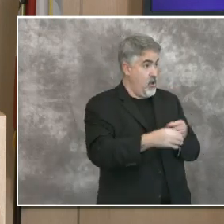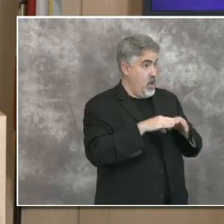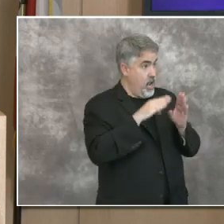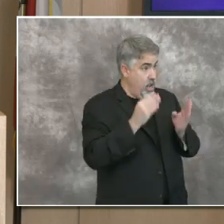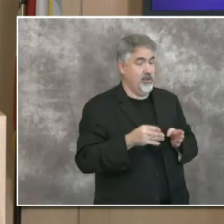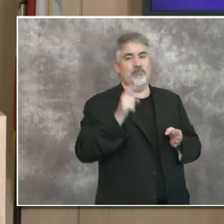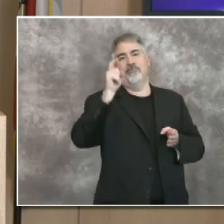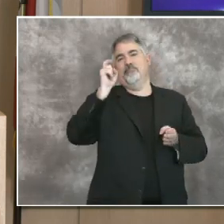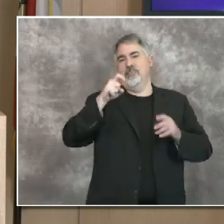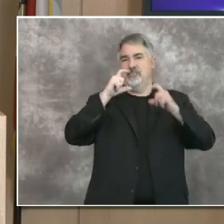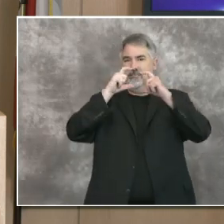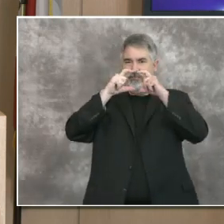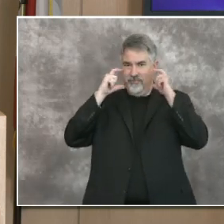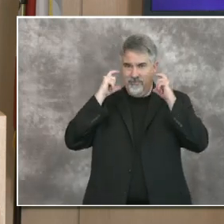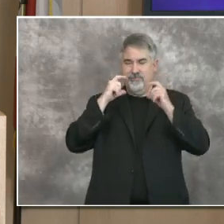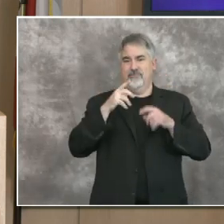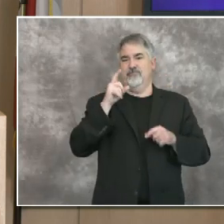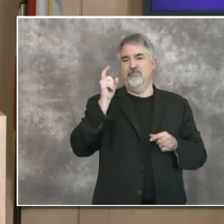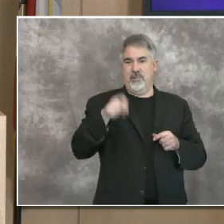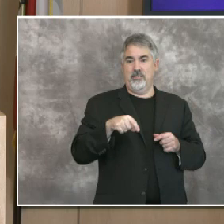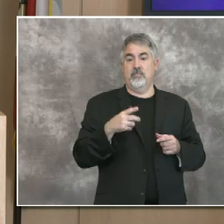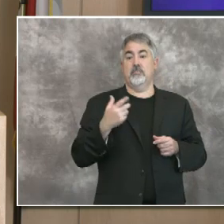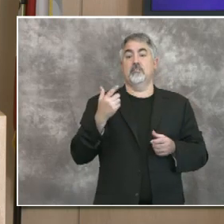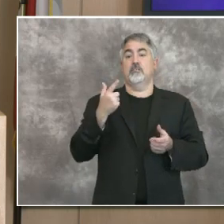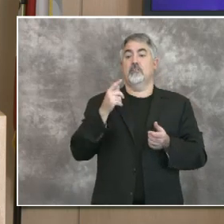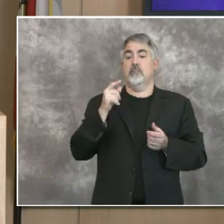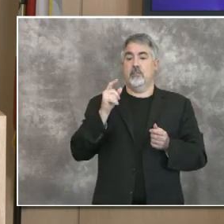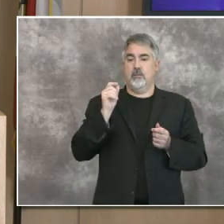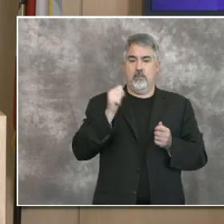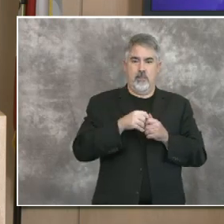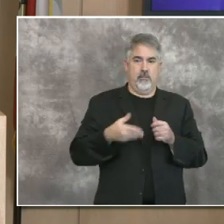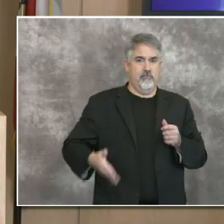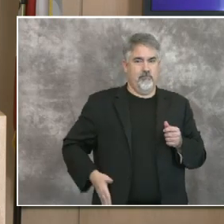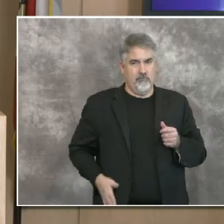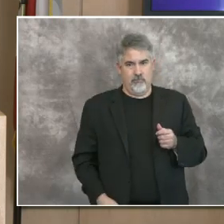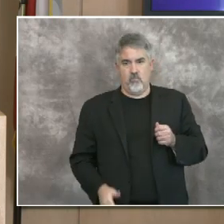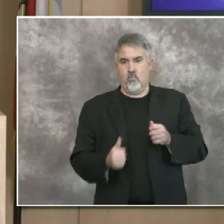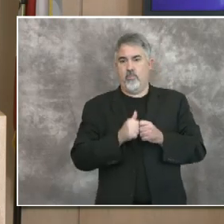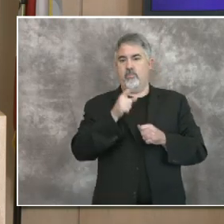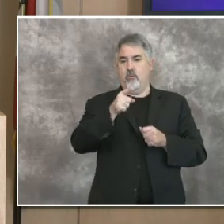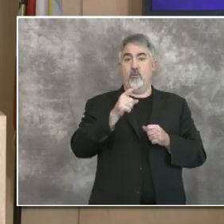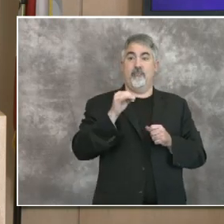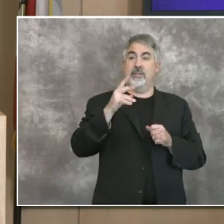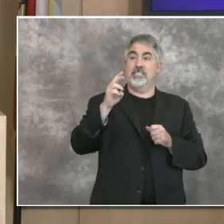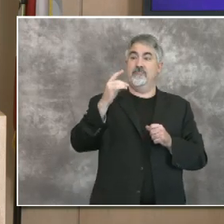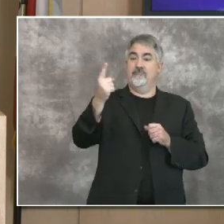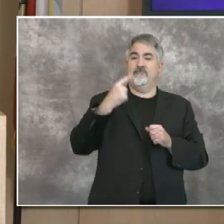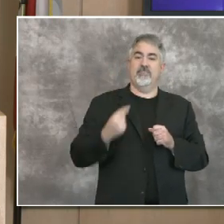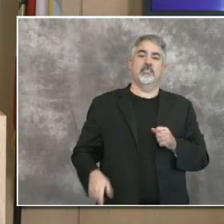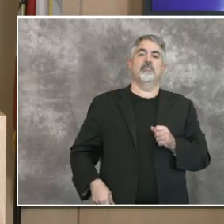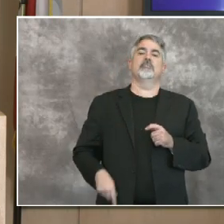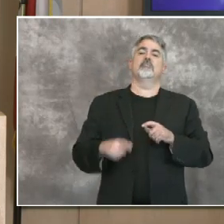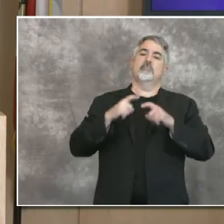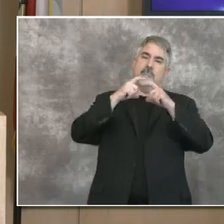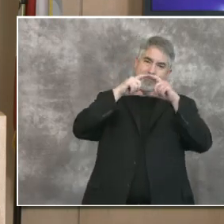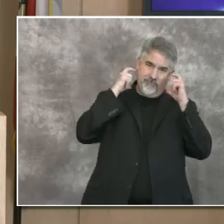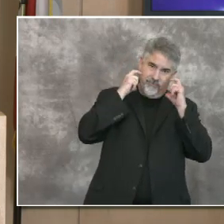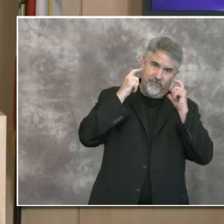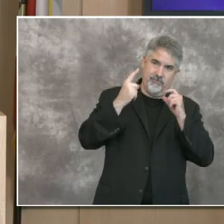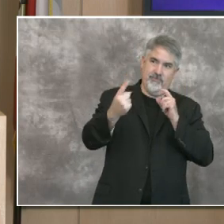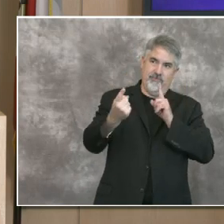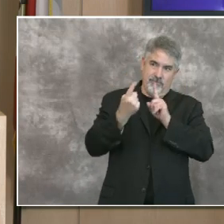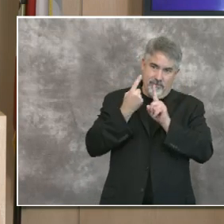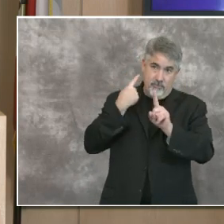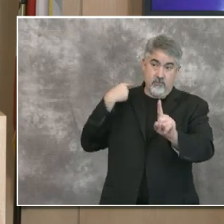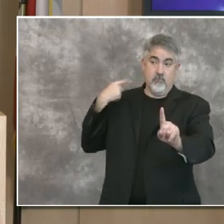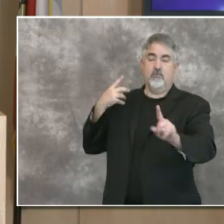letter of the order says that you should have it with you, but when you come within 6 feet of a non-household member, you should cover your face. And so we're